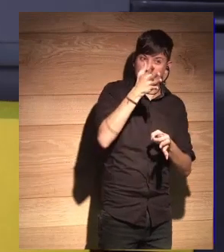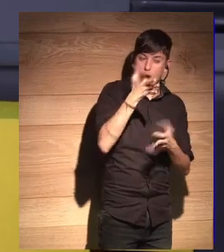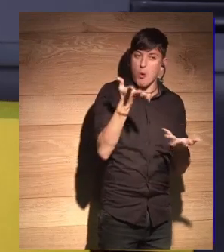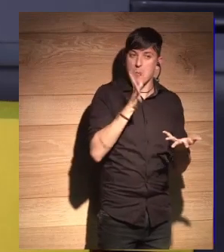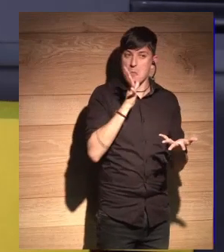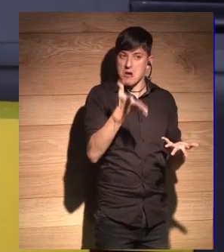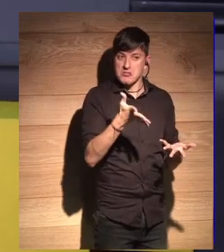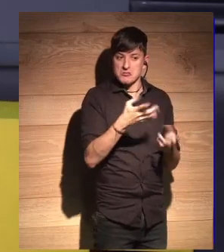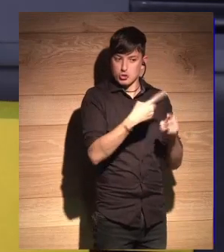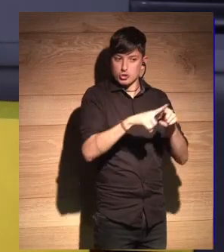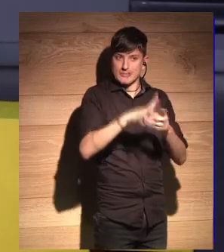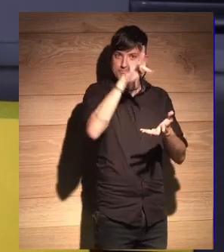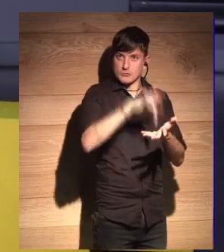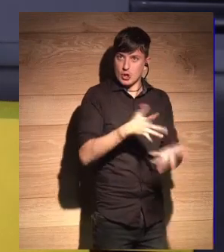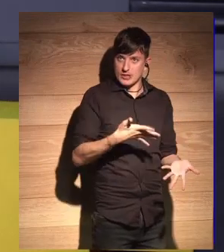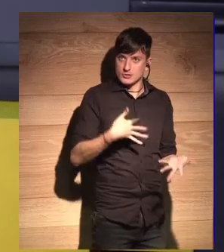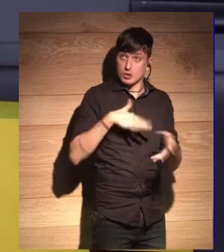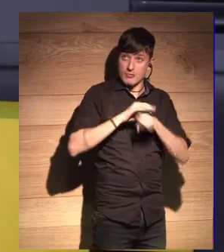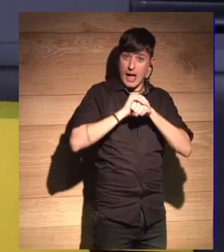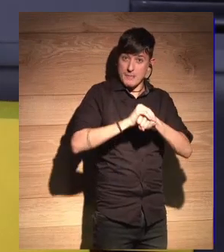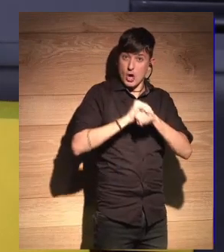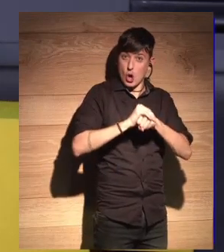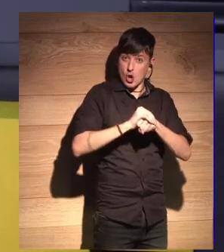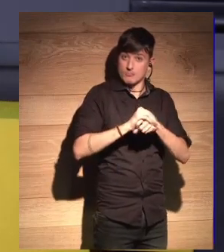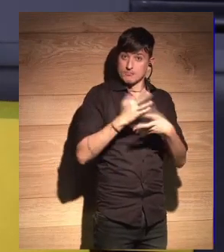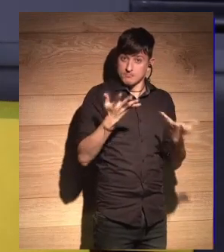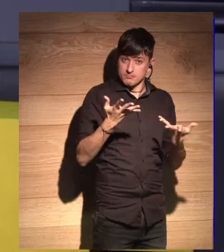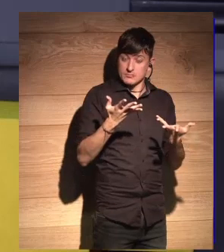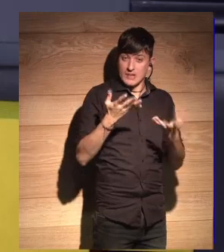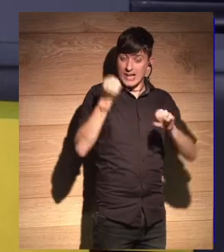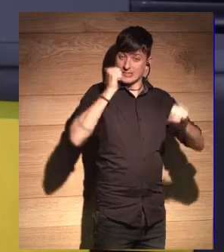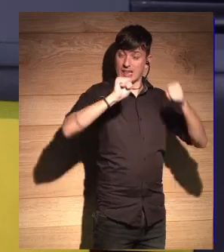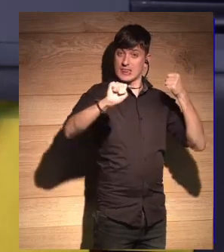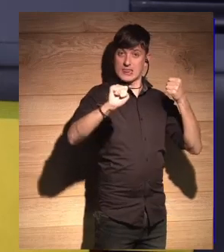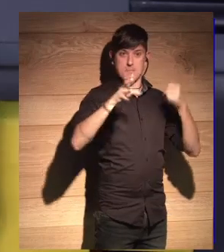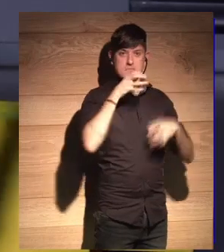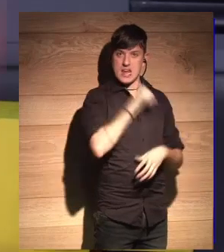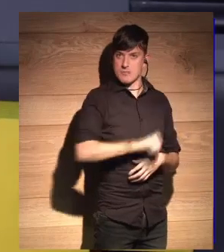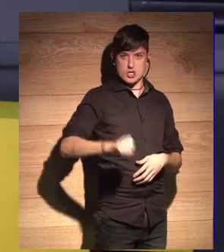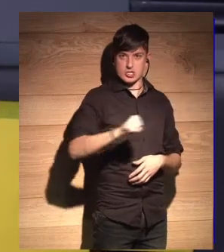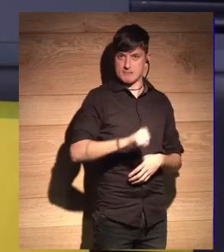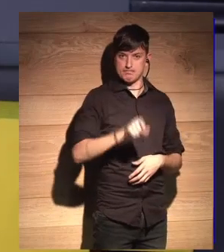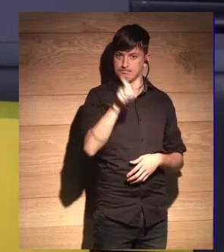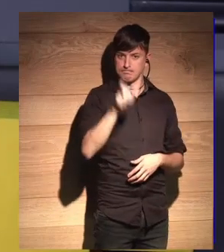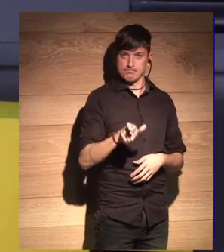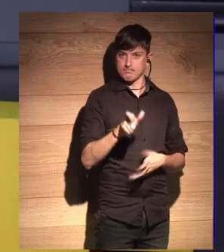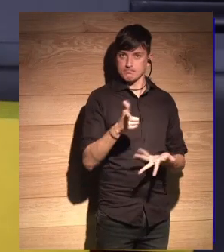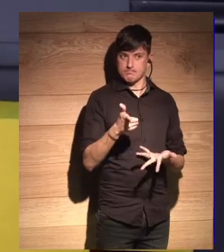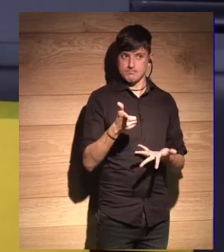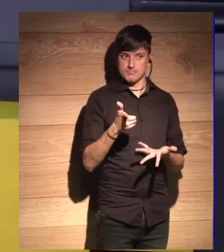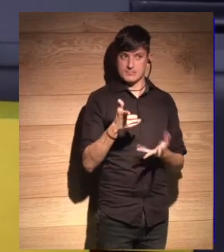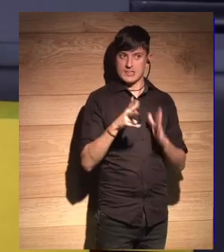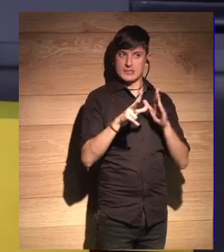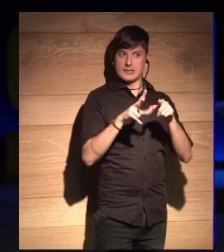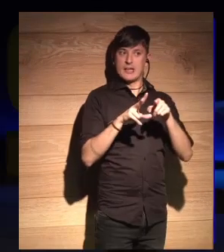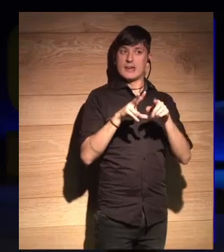the actress Rebecca Hall, who I don't know if she's a brilliant actor. She was in Woody Allen films and all these. She's really great. And I